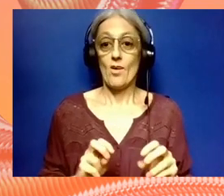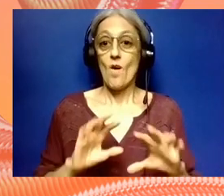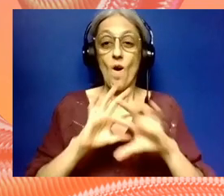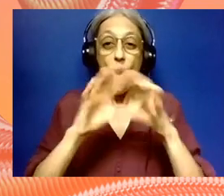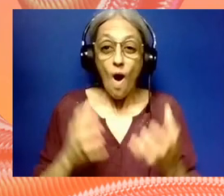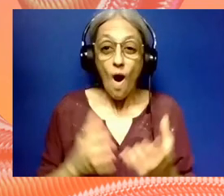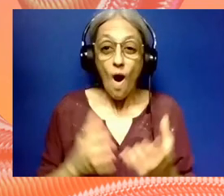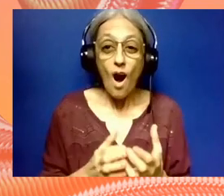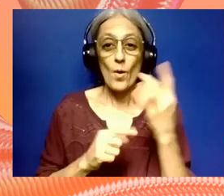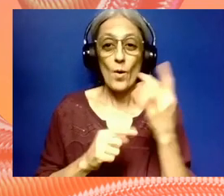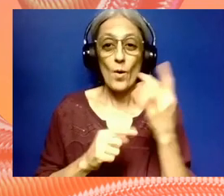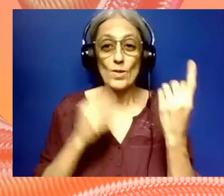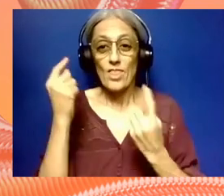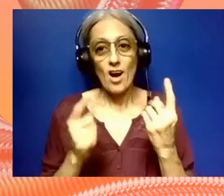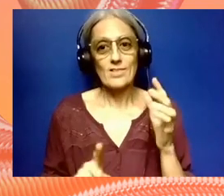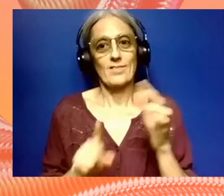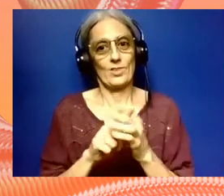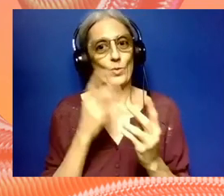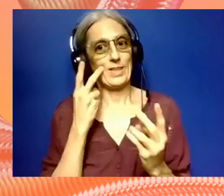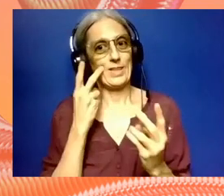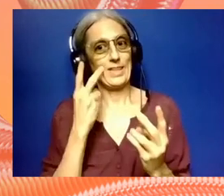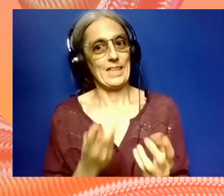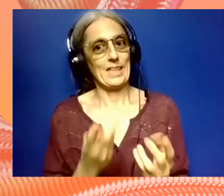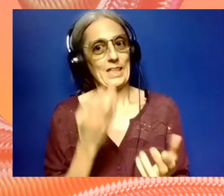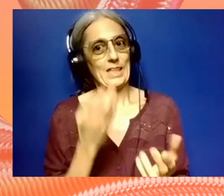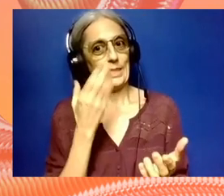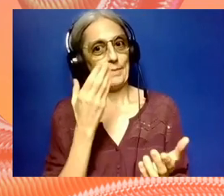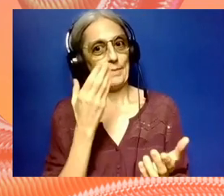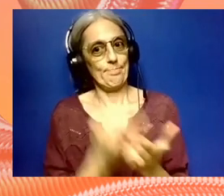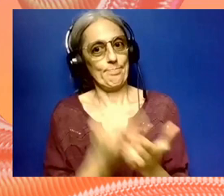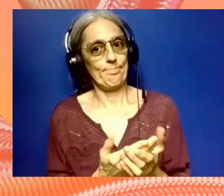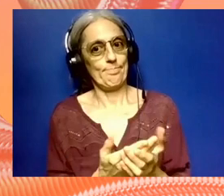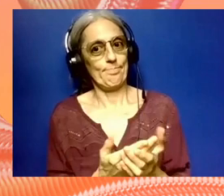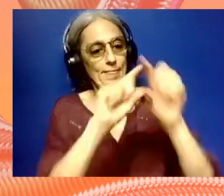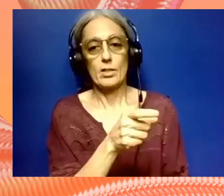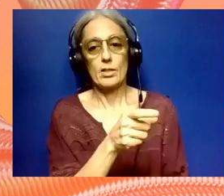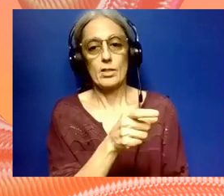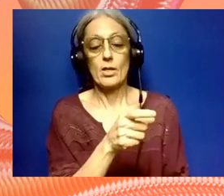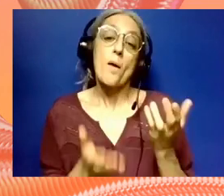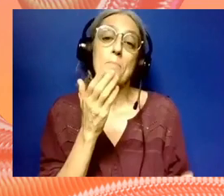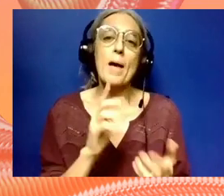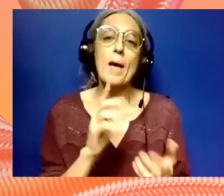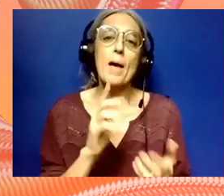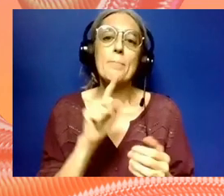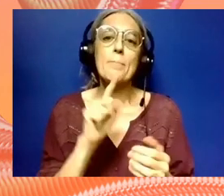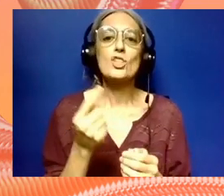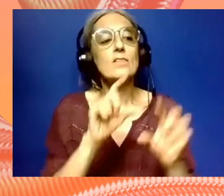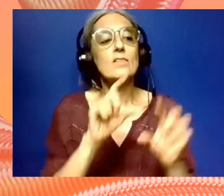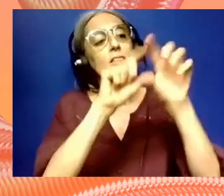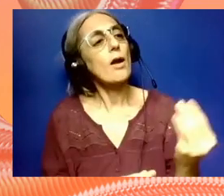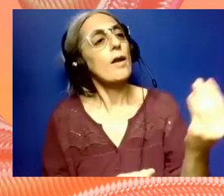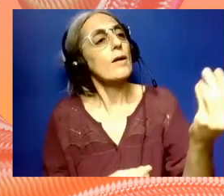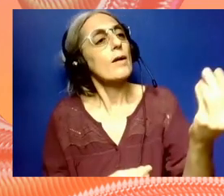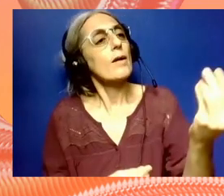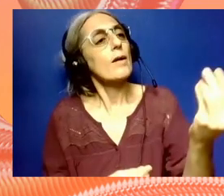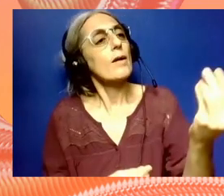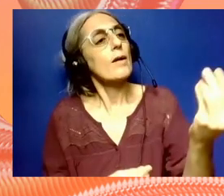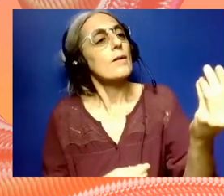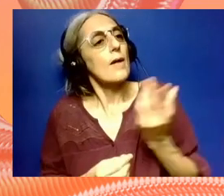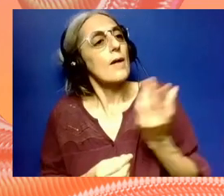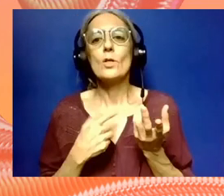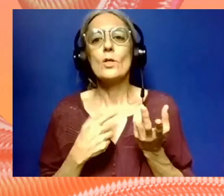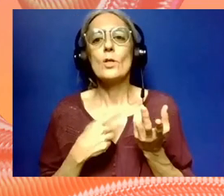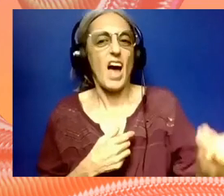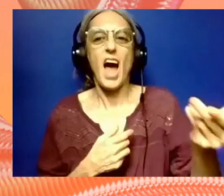or at least invitations to it does. And so if we can see that we're made on purpose